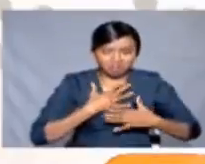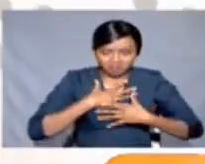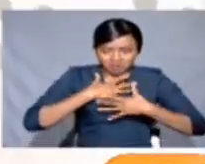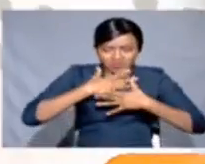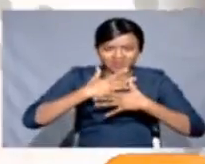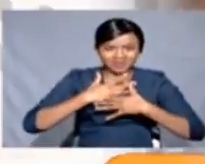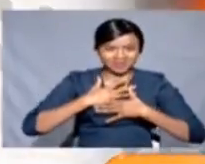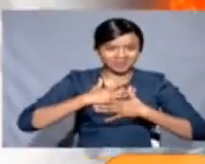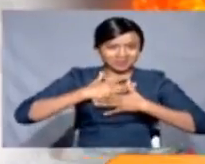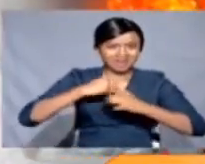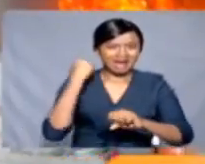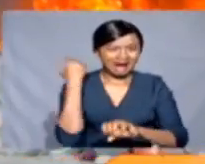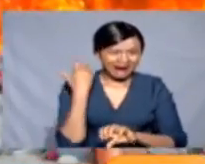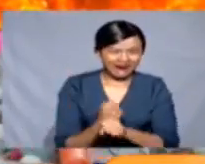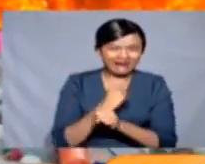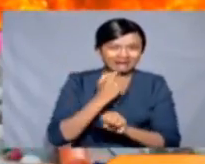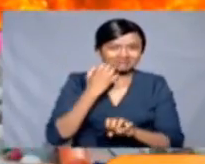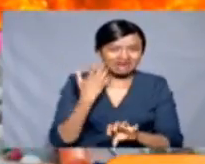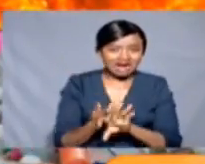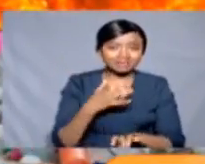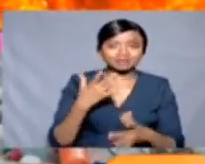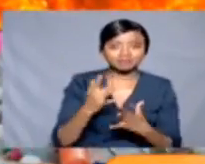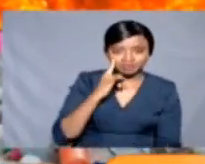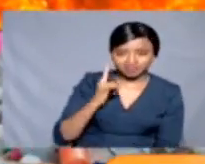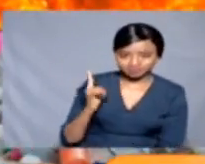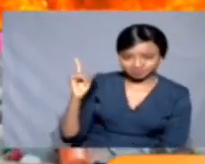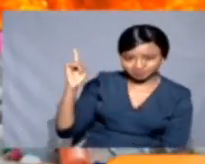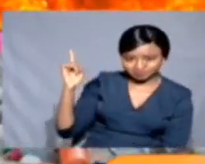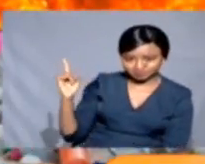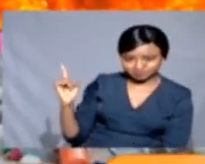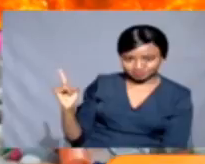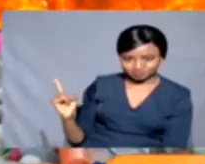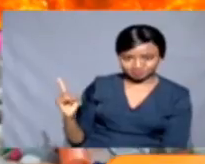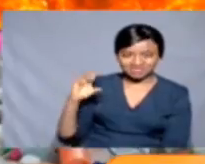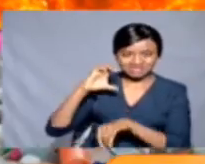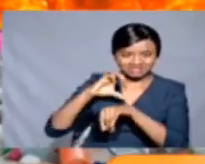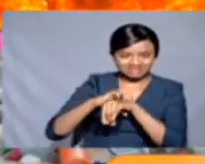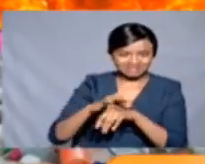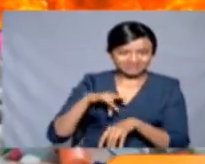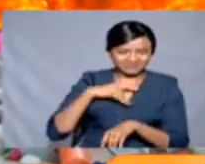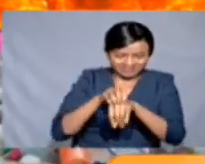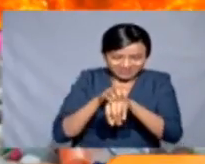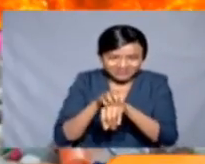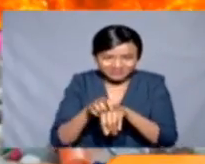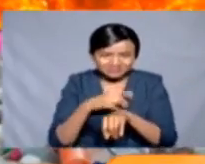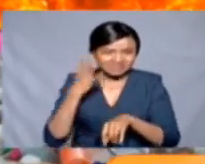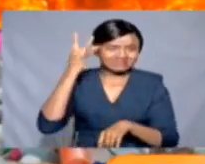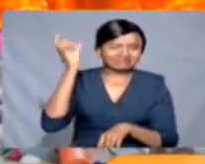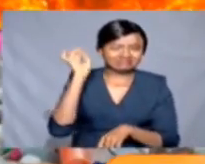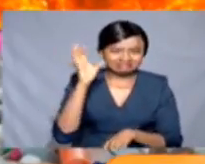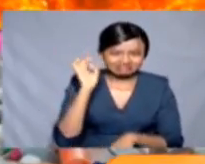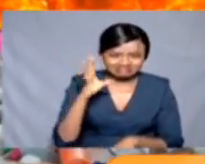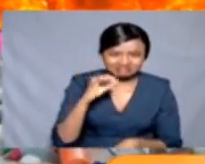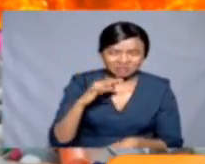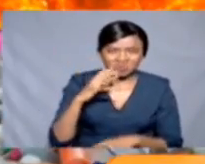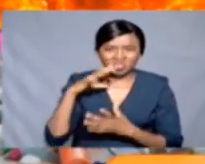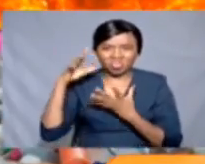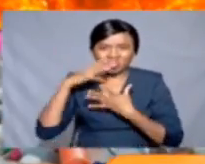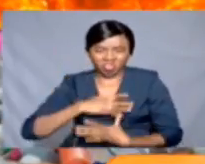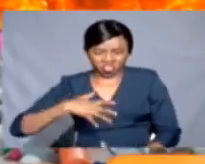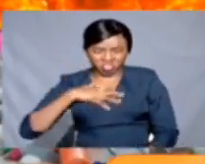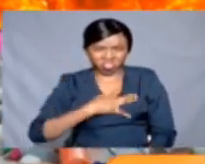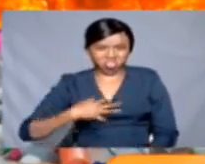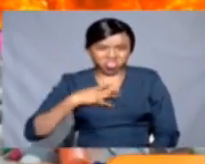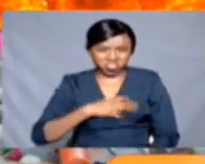ailments such as asthma and emphysema, and causes nausea, rashes or headaches, damages in the nervous